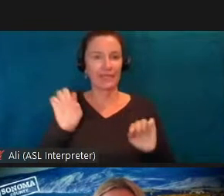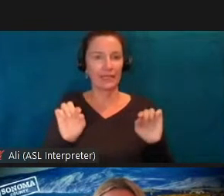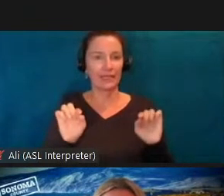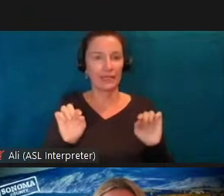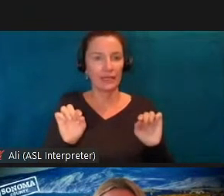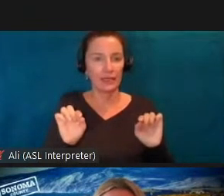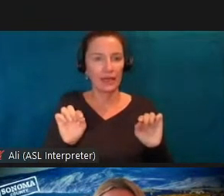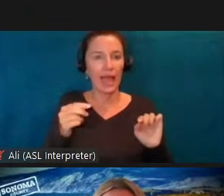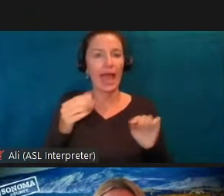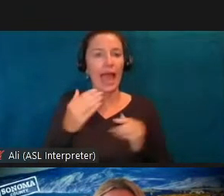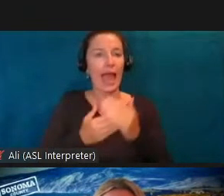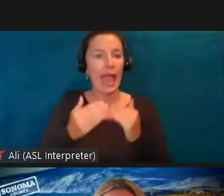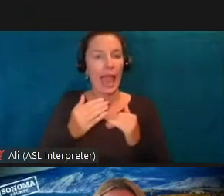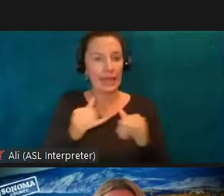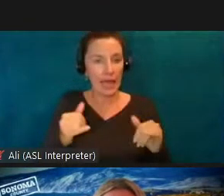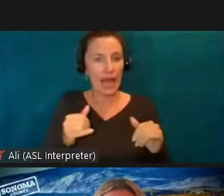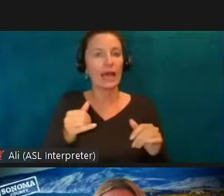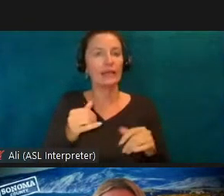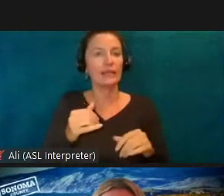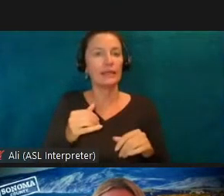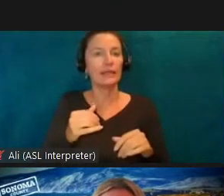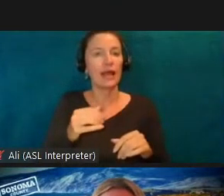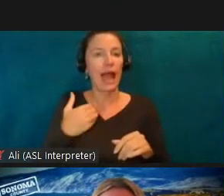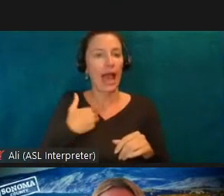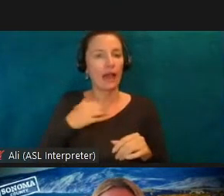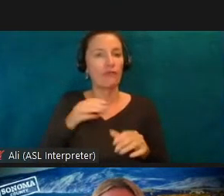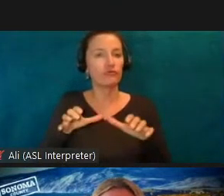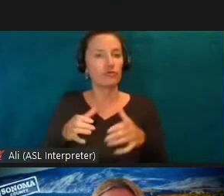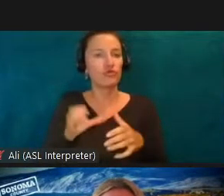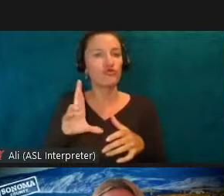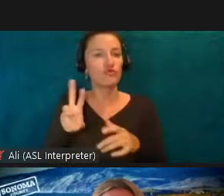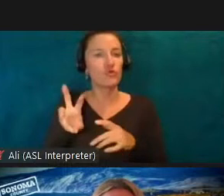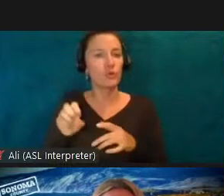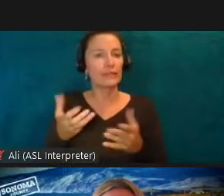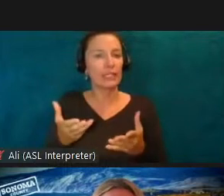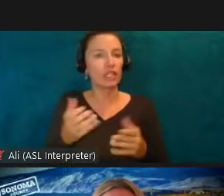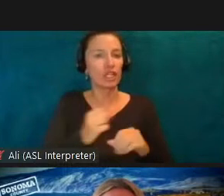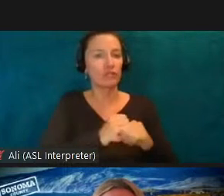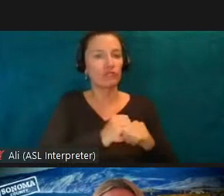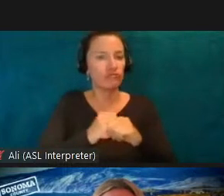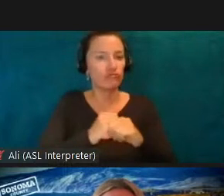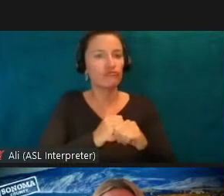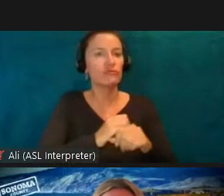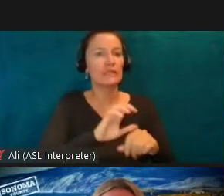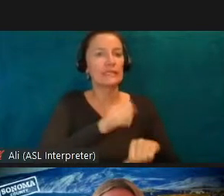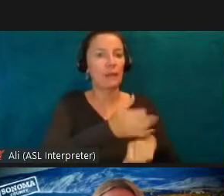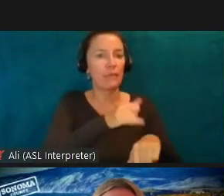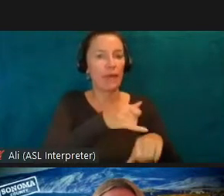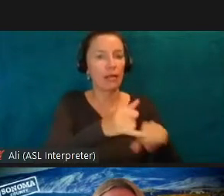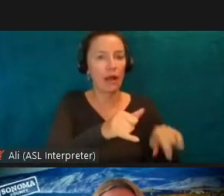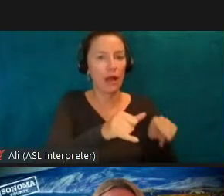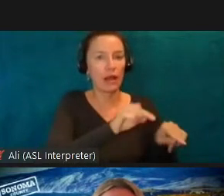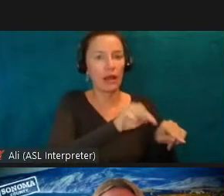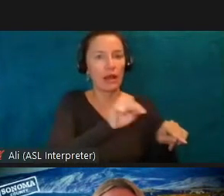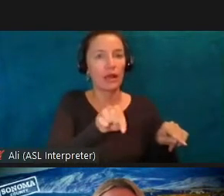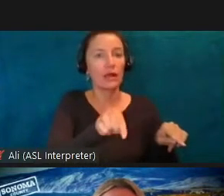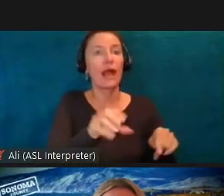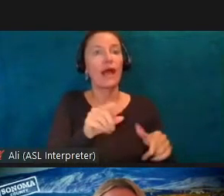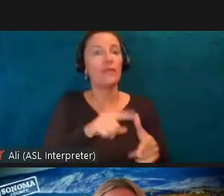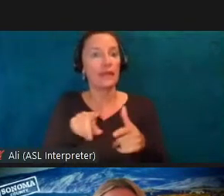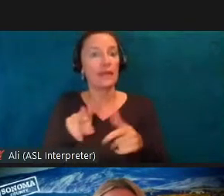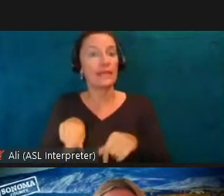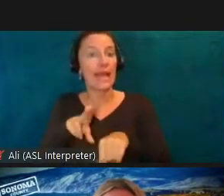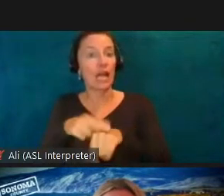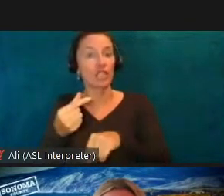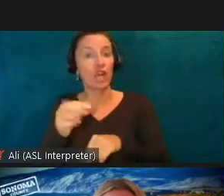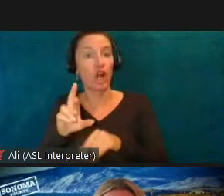hand line that's being constructed by the few crews that are here. And I believe, as Senator McGuire said, the National Guard crews that are